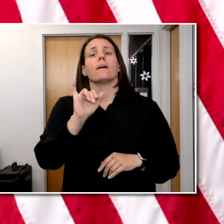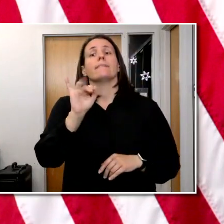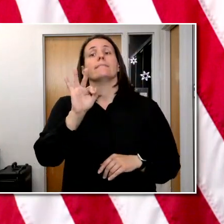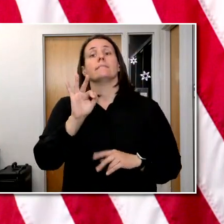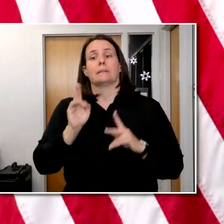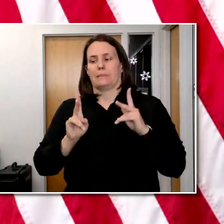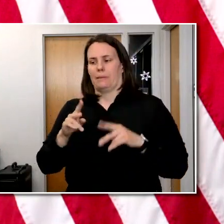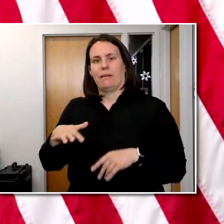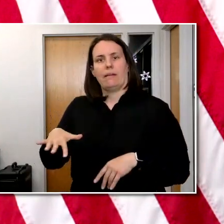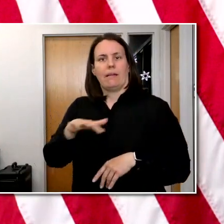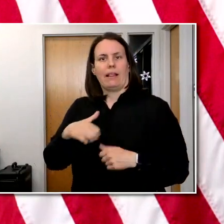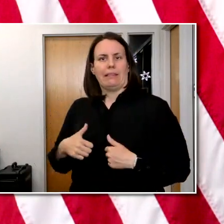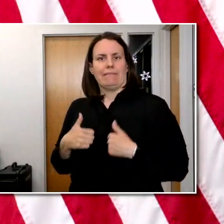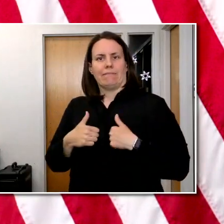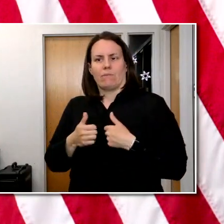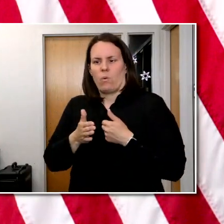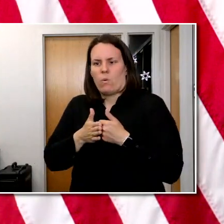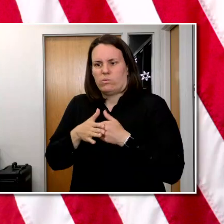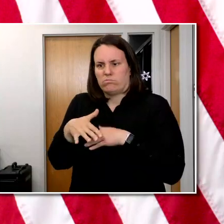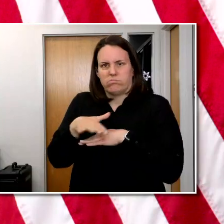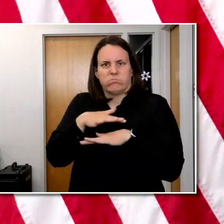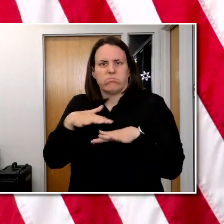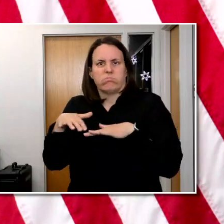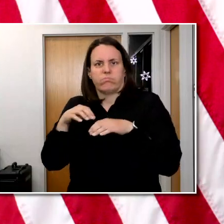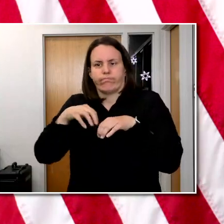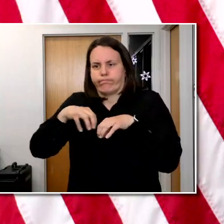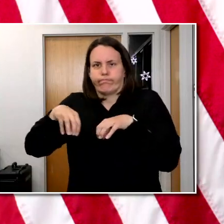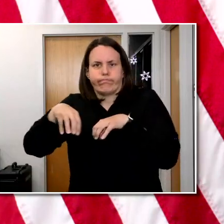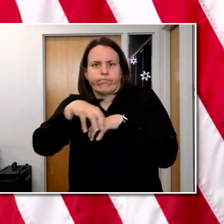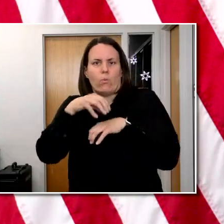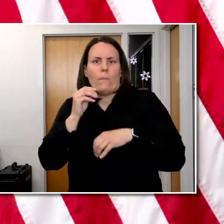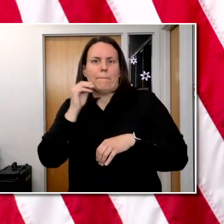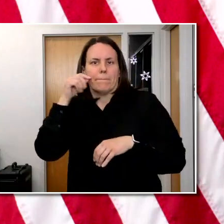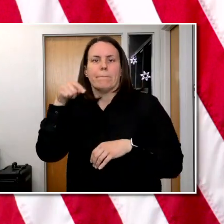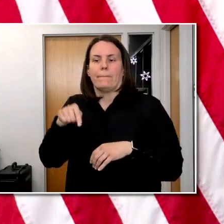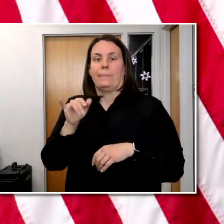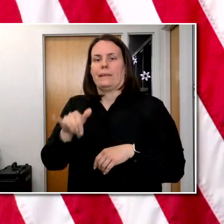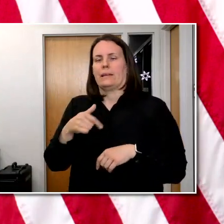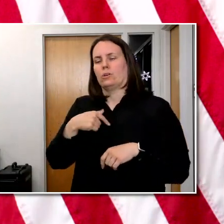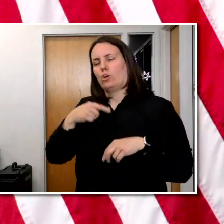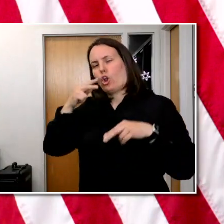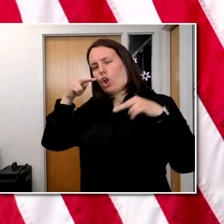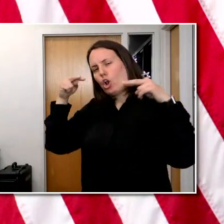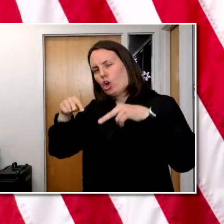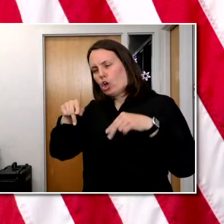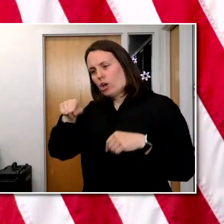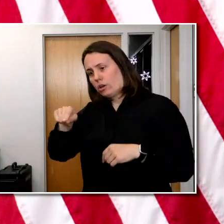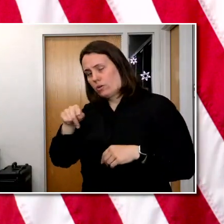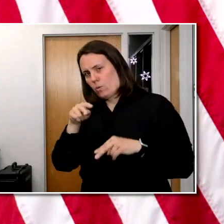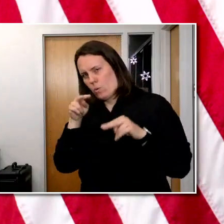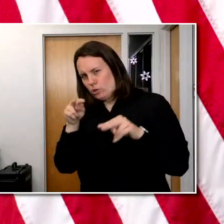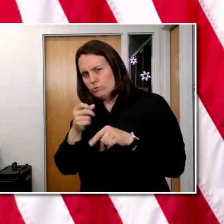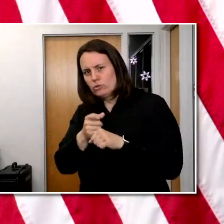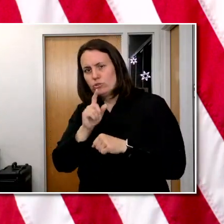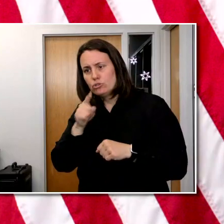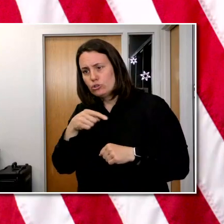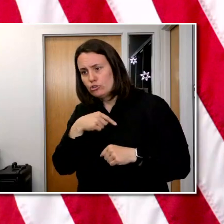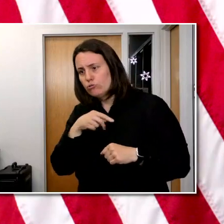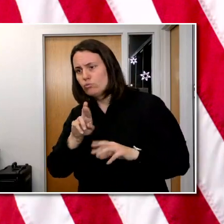other facilities that we have attended to and done testing. So places